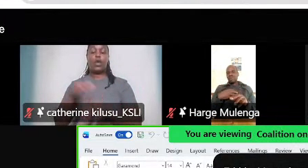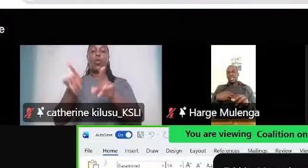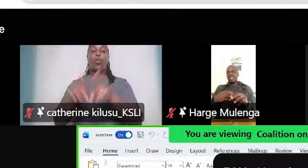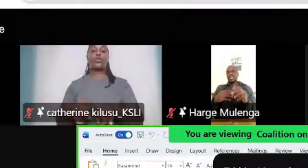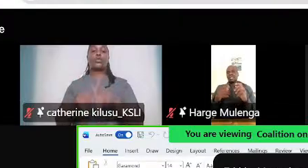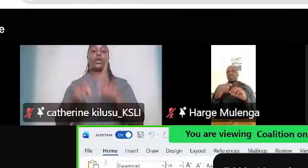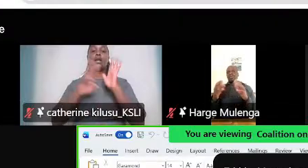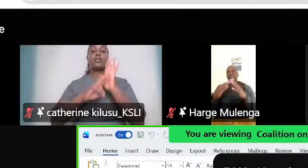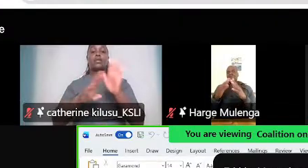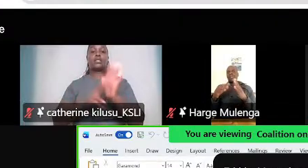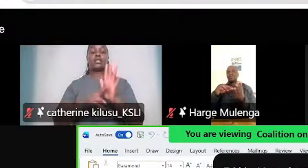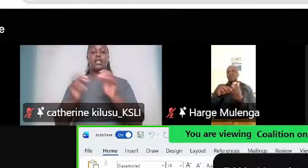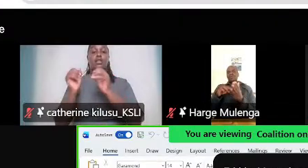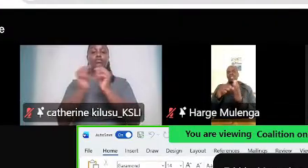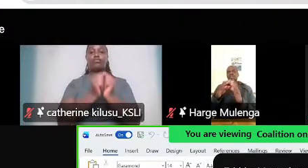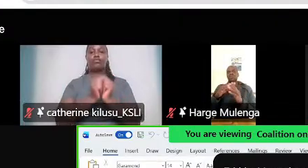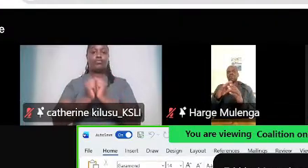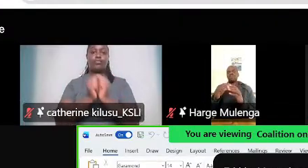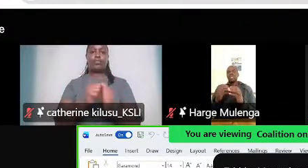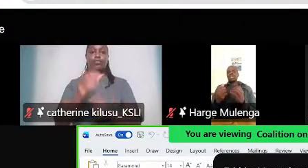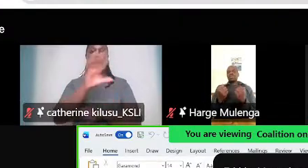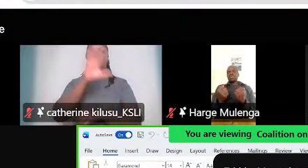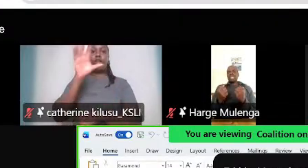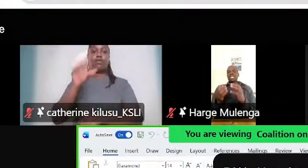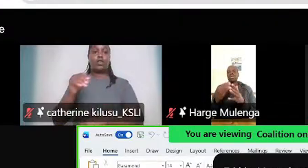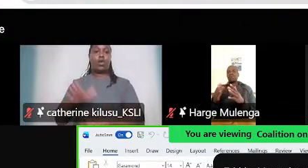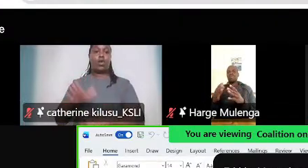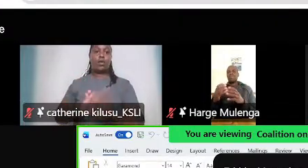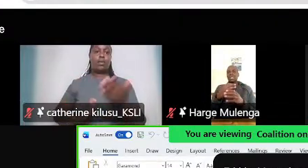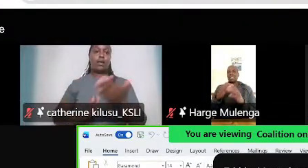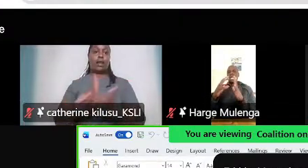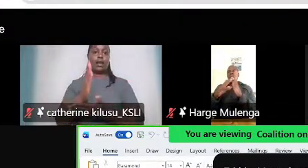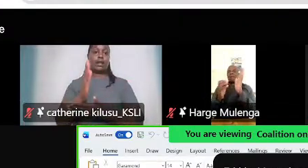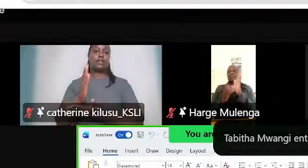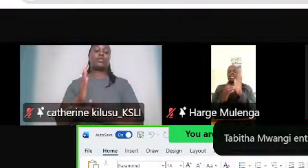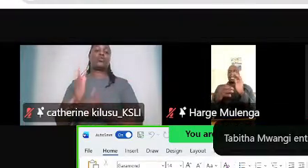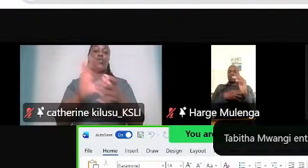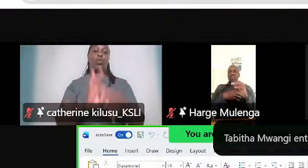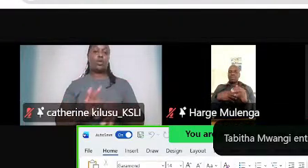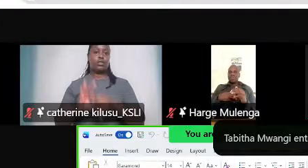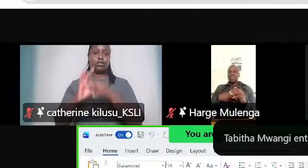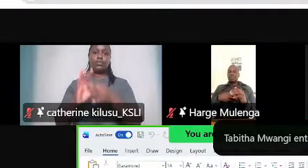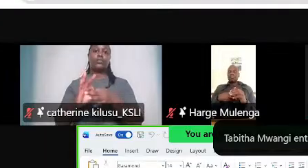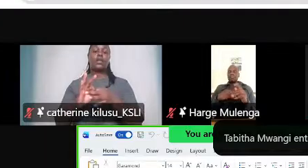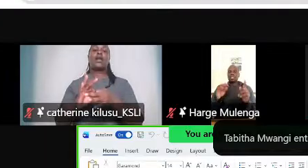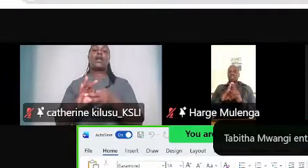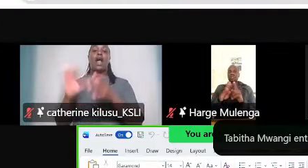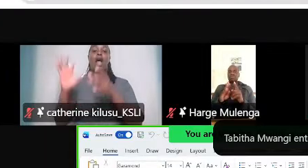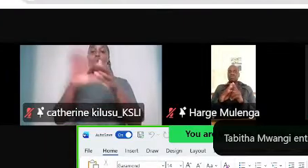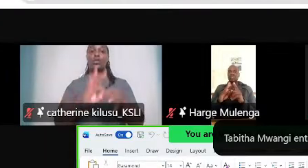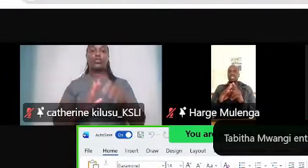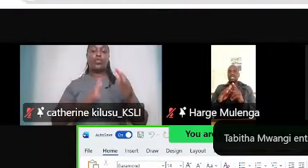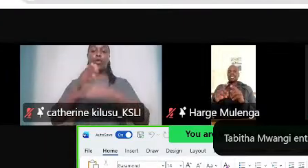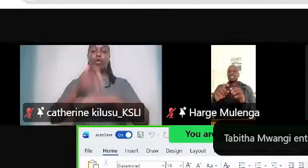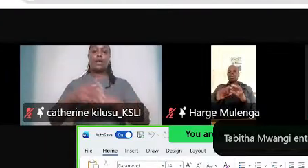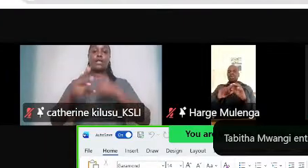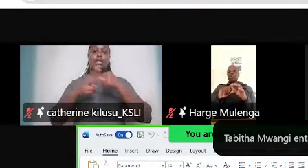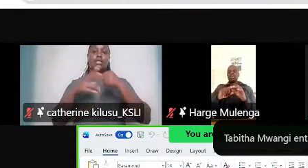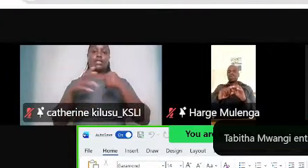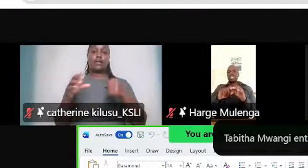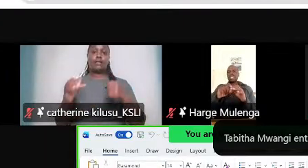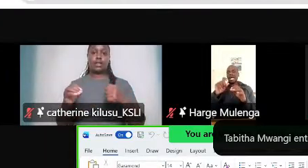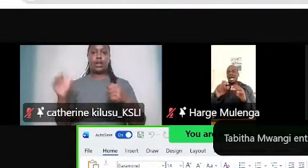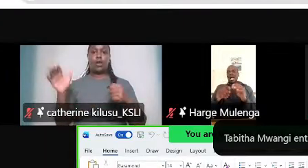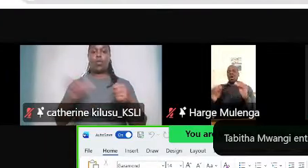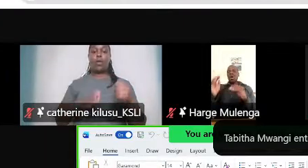the Solidarity for African Women's Rights Coalition, which is a coalition of over 70 women's